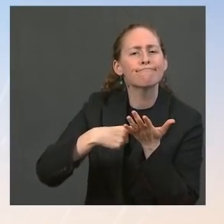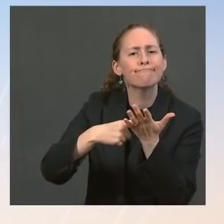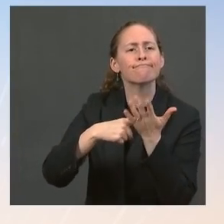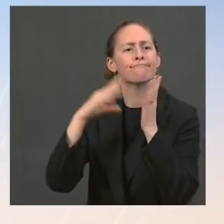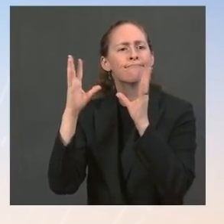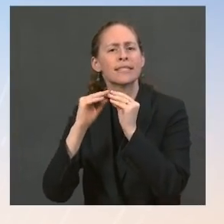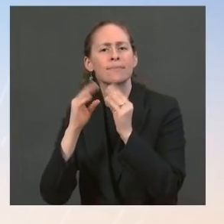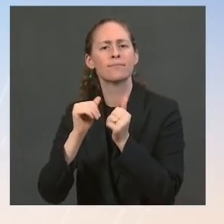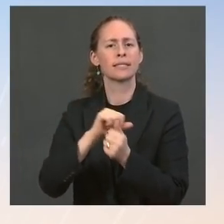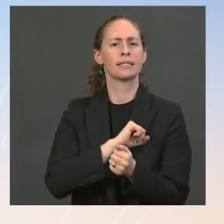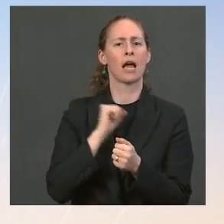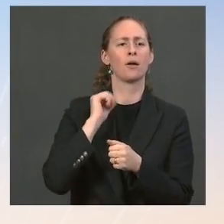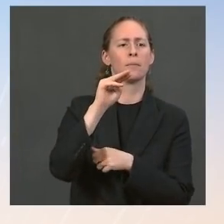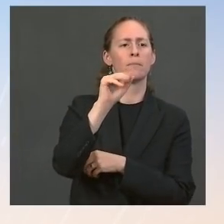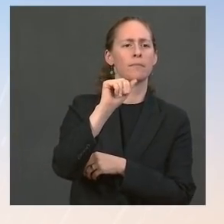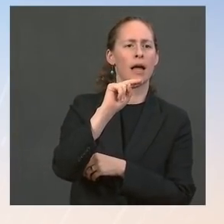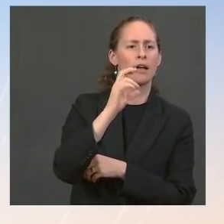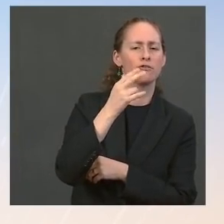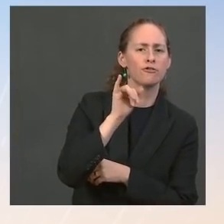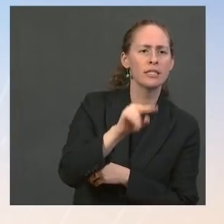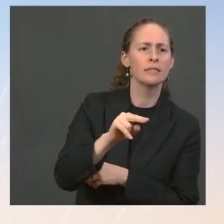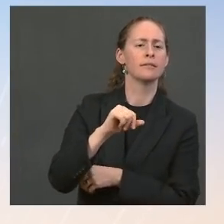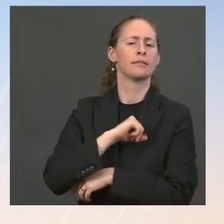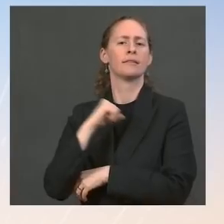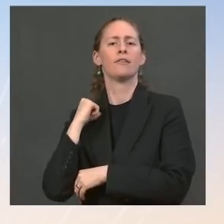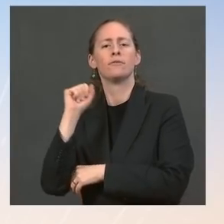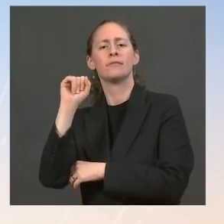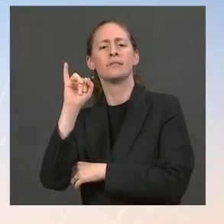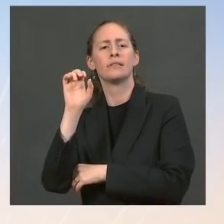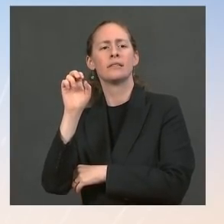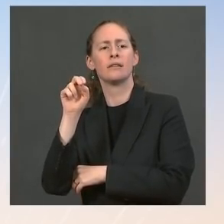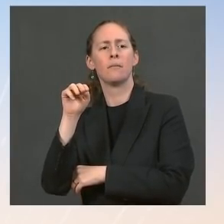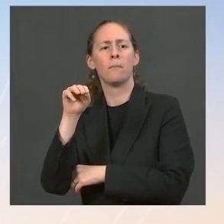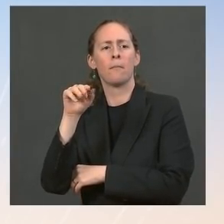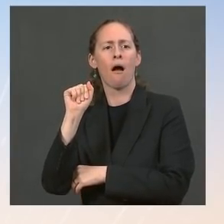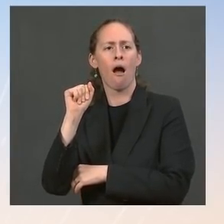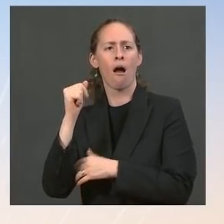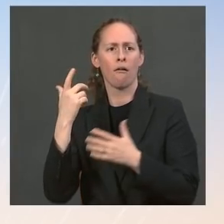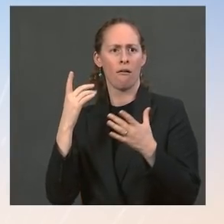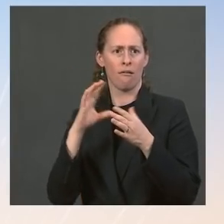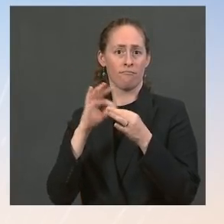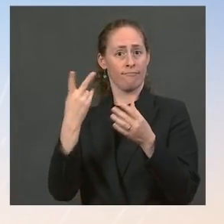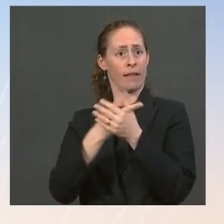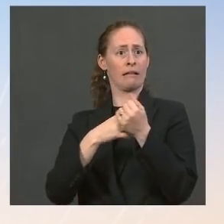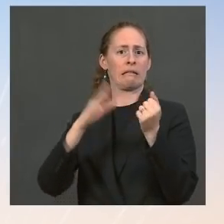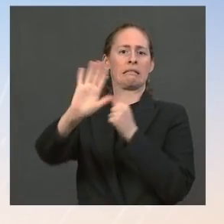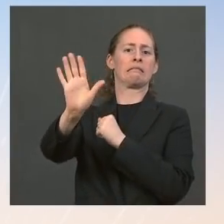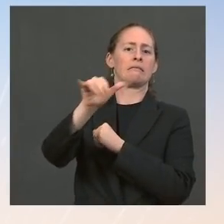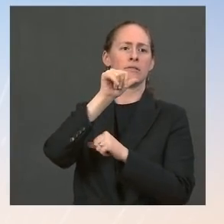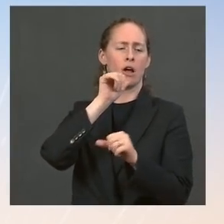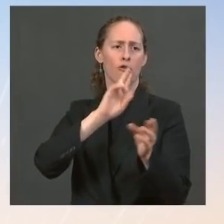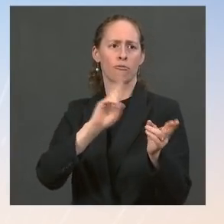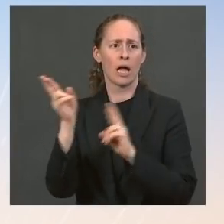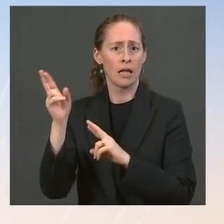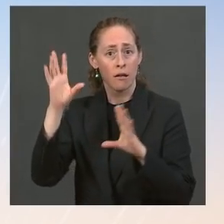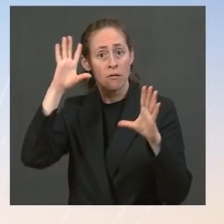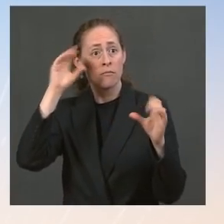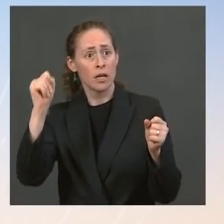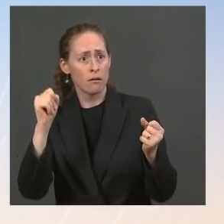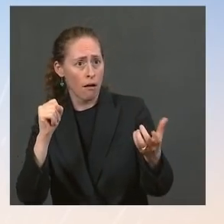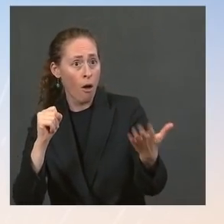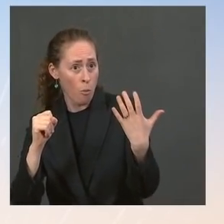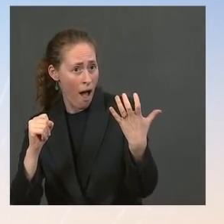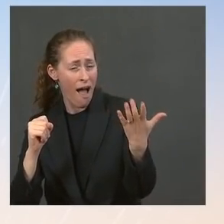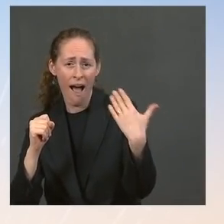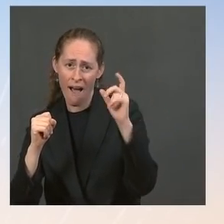and others who have been very vocal about the fact that they're not quite there yet. And his objective is to try to get them there, because that's what members of the